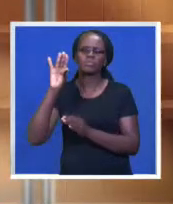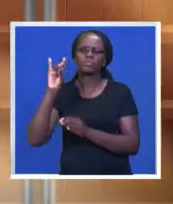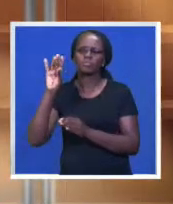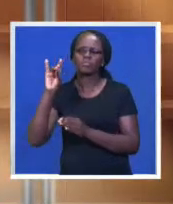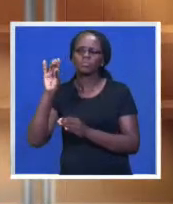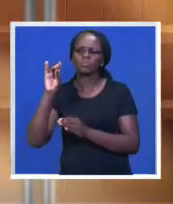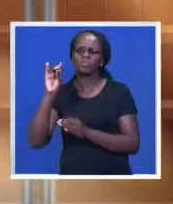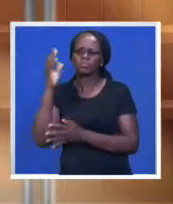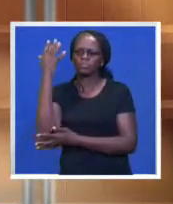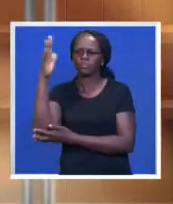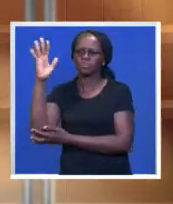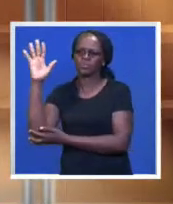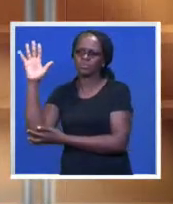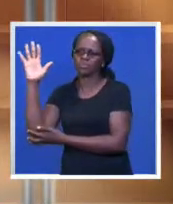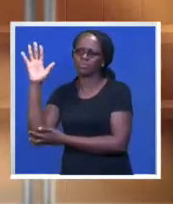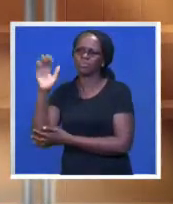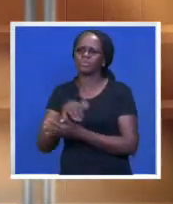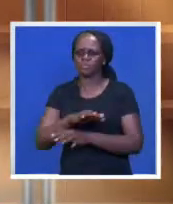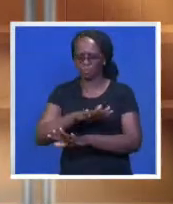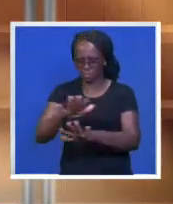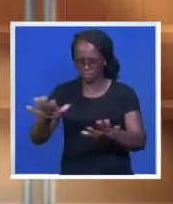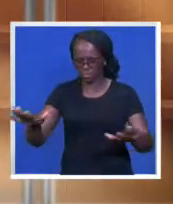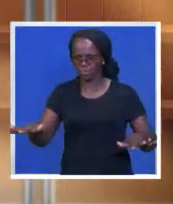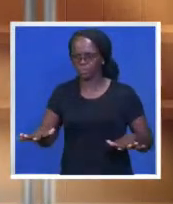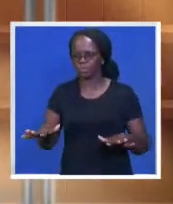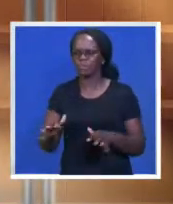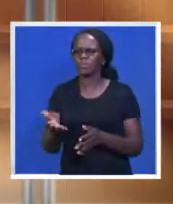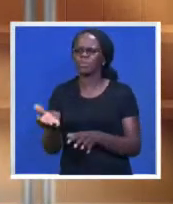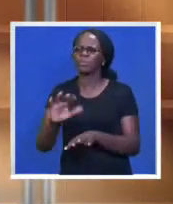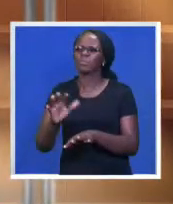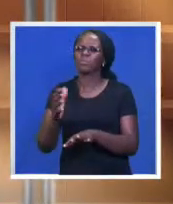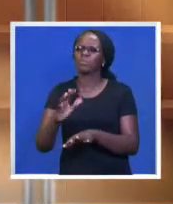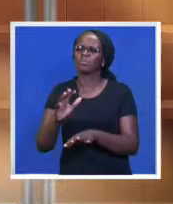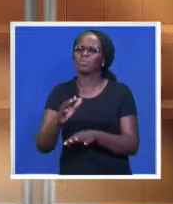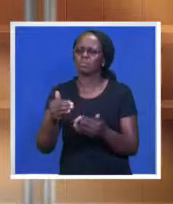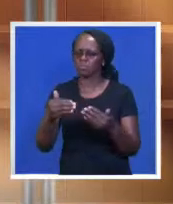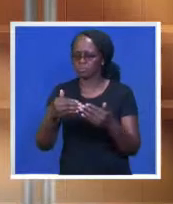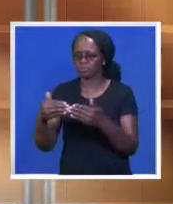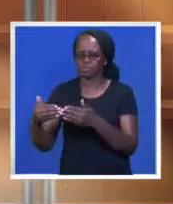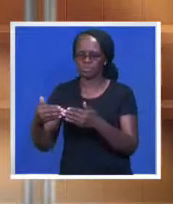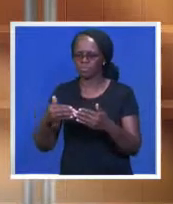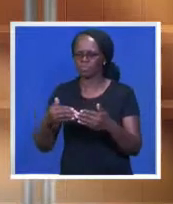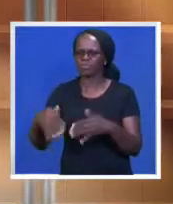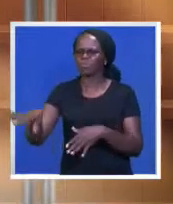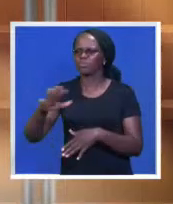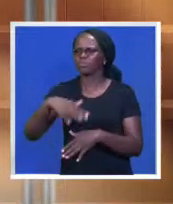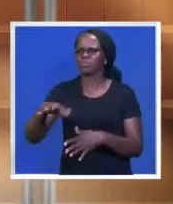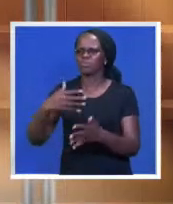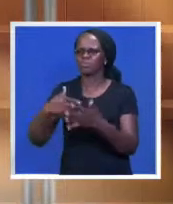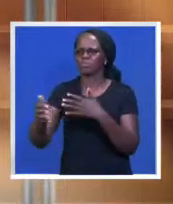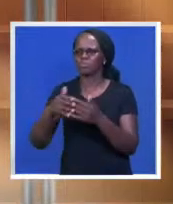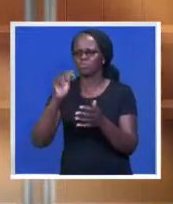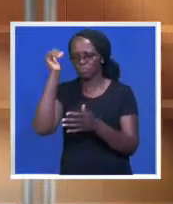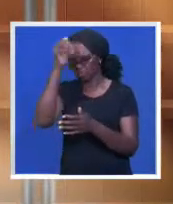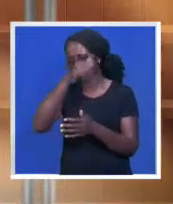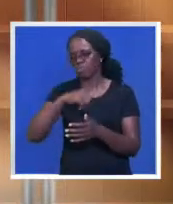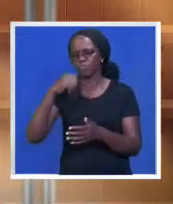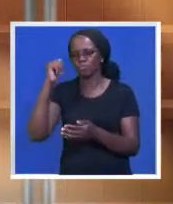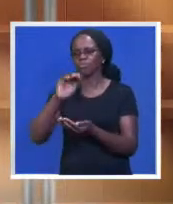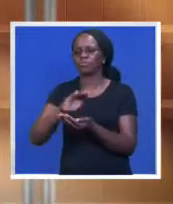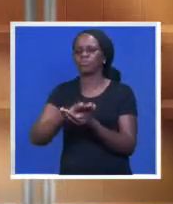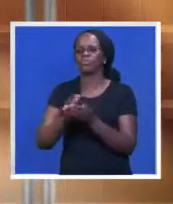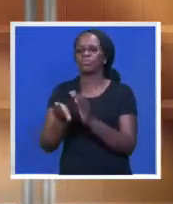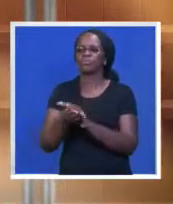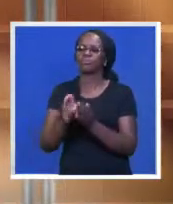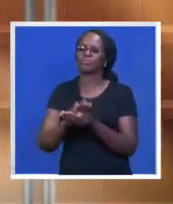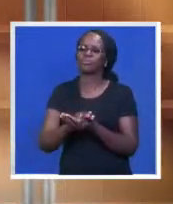And according to those 3 classes, we'll be looking at how to take care of each of those forms of God's creation. Let me take back